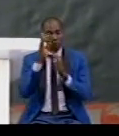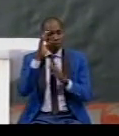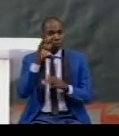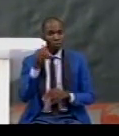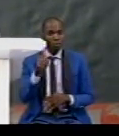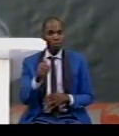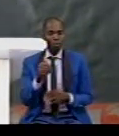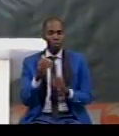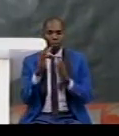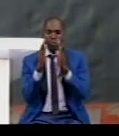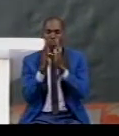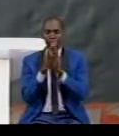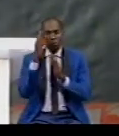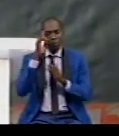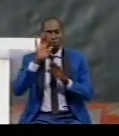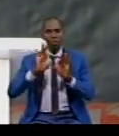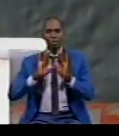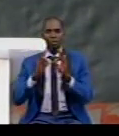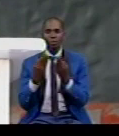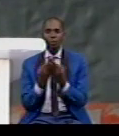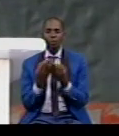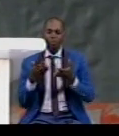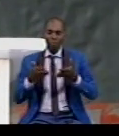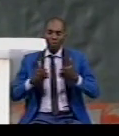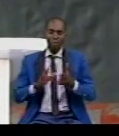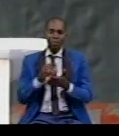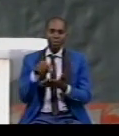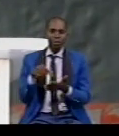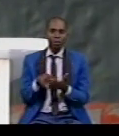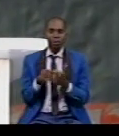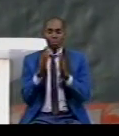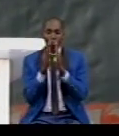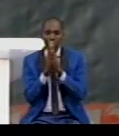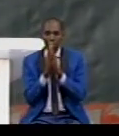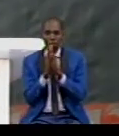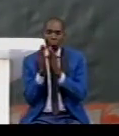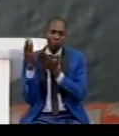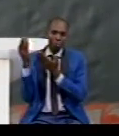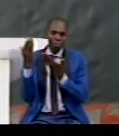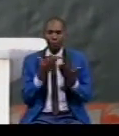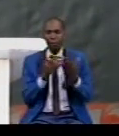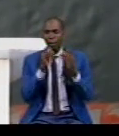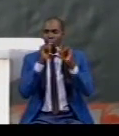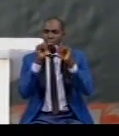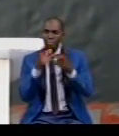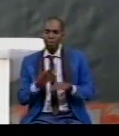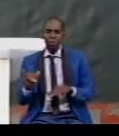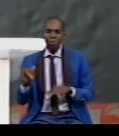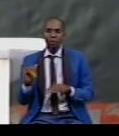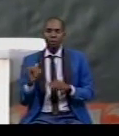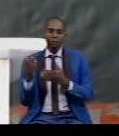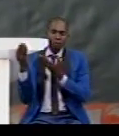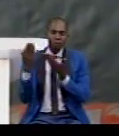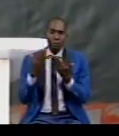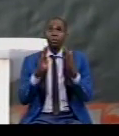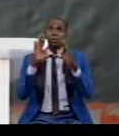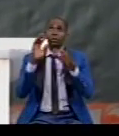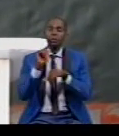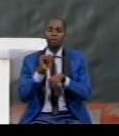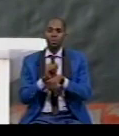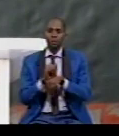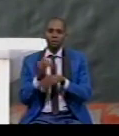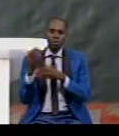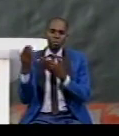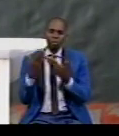family. Let this prayer bring blessings. Teaching them to observe. Bring miracles. Bring signs. All